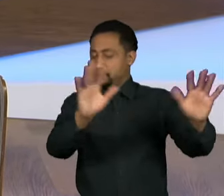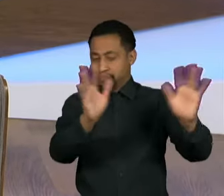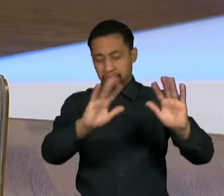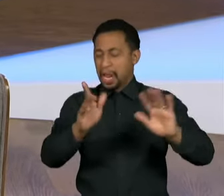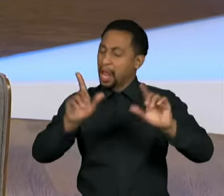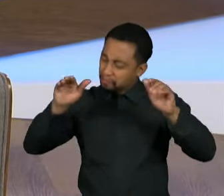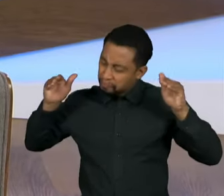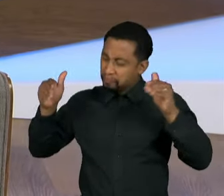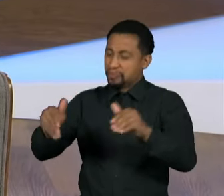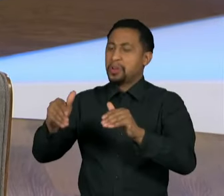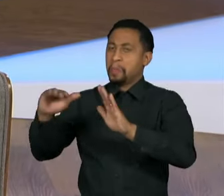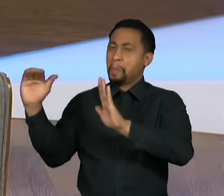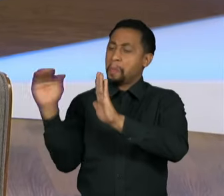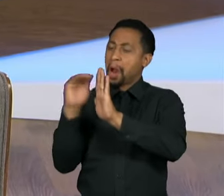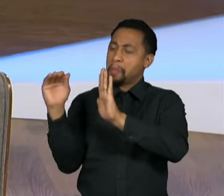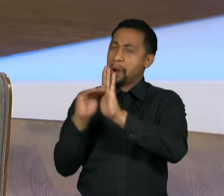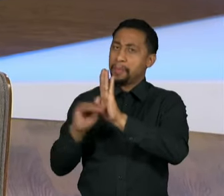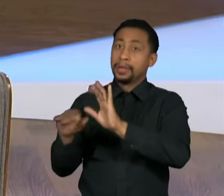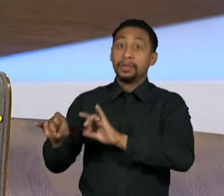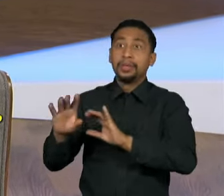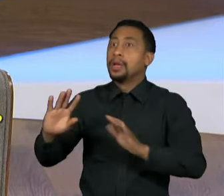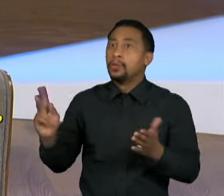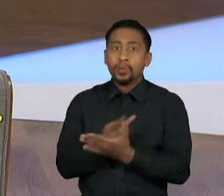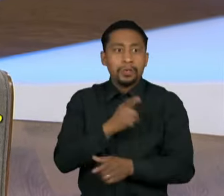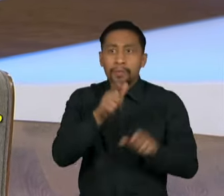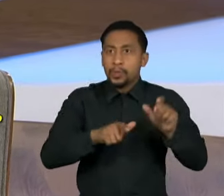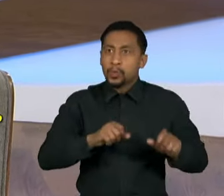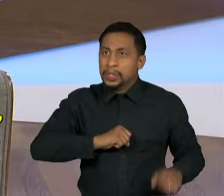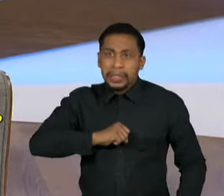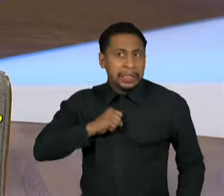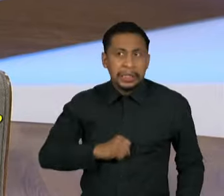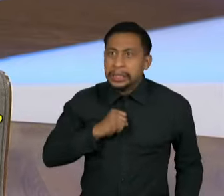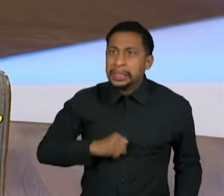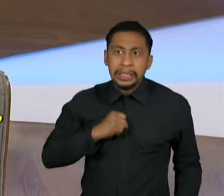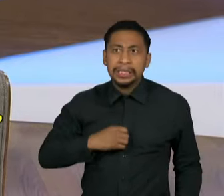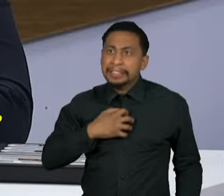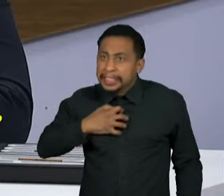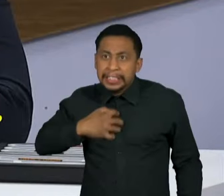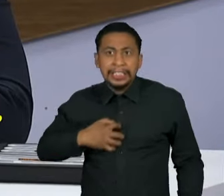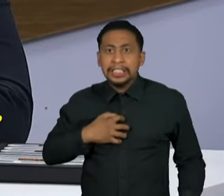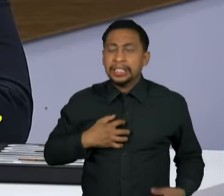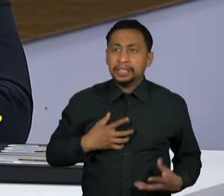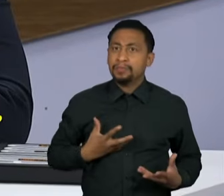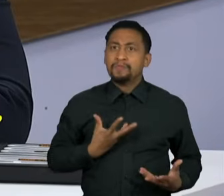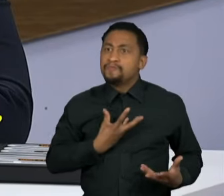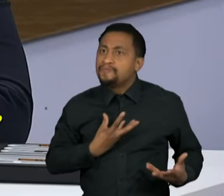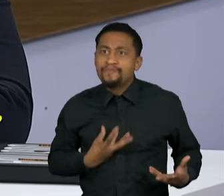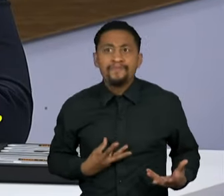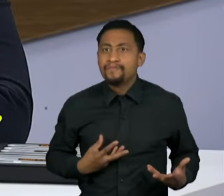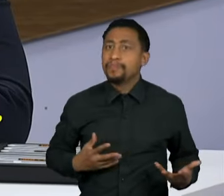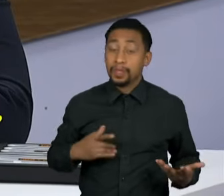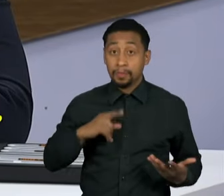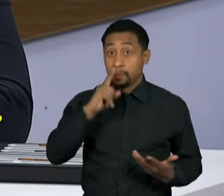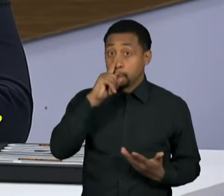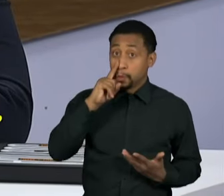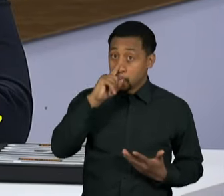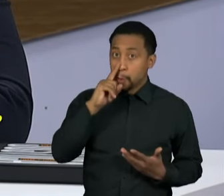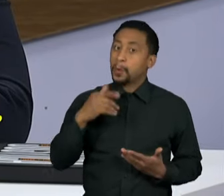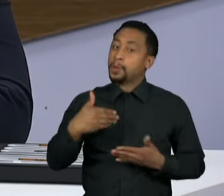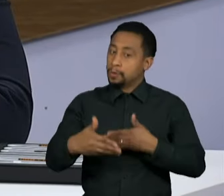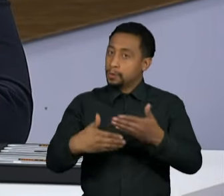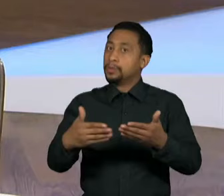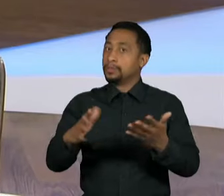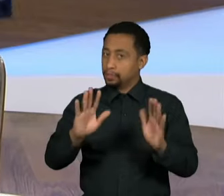and that generates anger and resentment. And that anger and resentment, I think, carries the risk we've